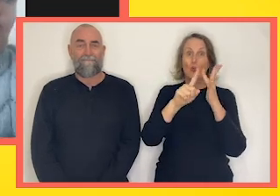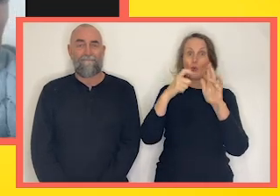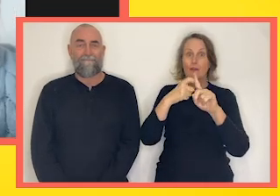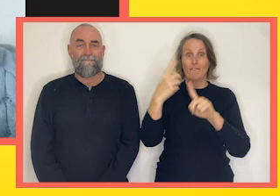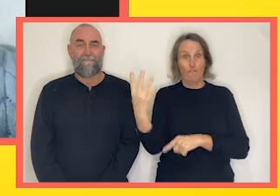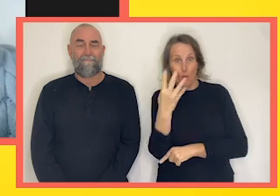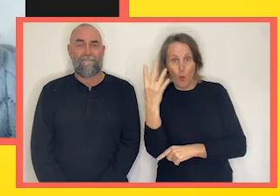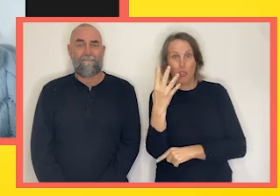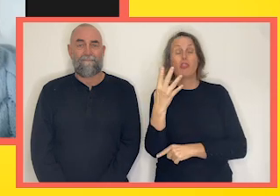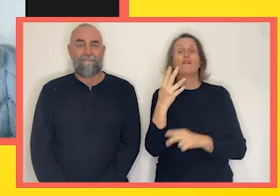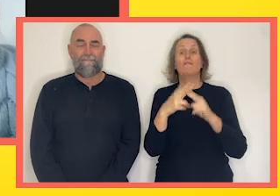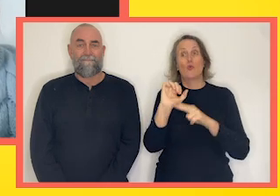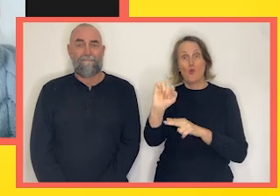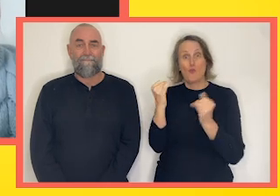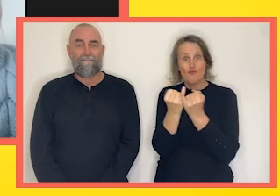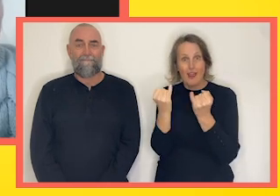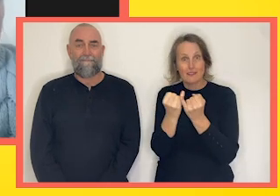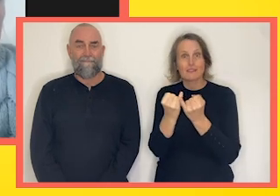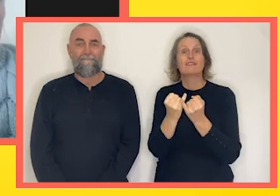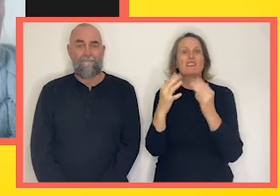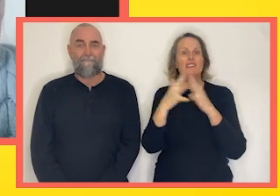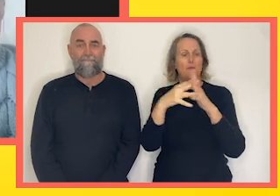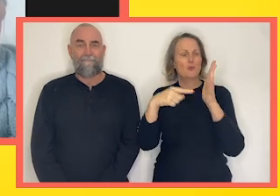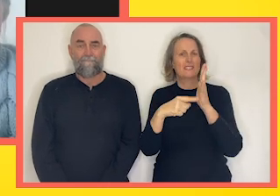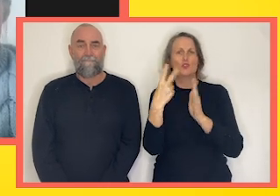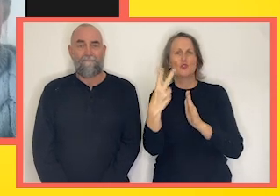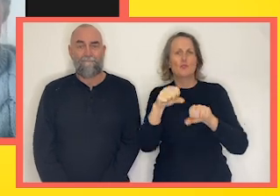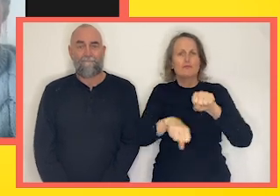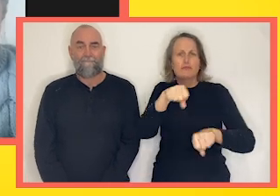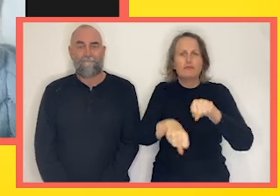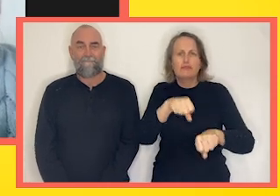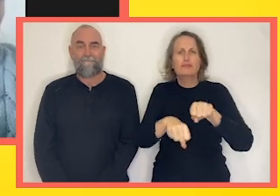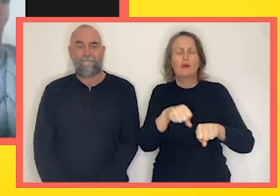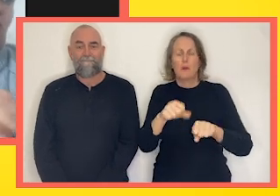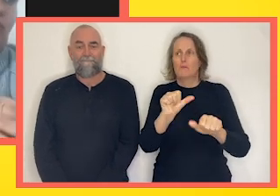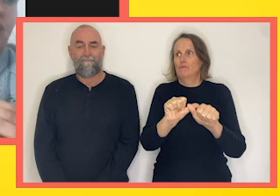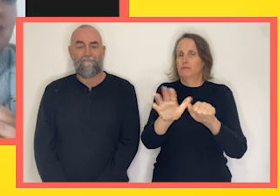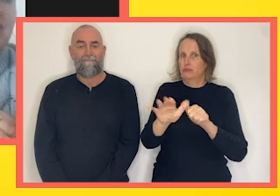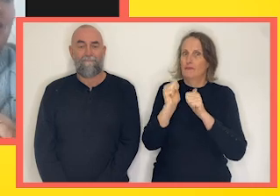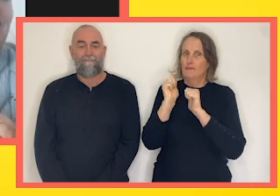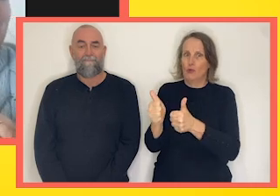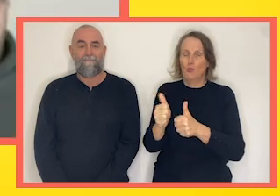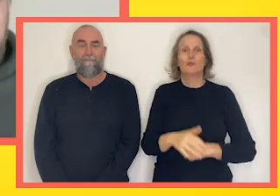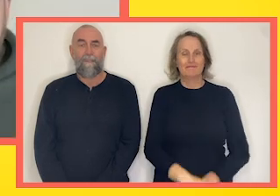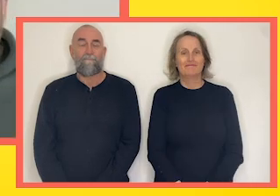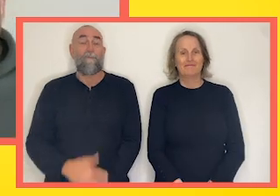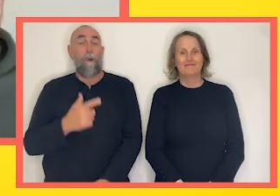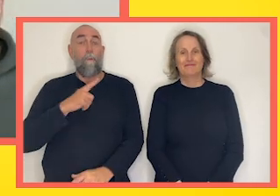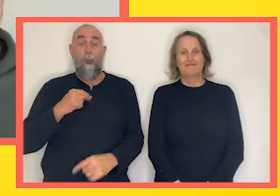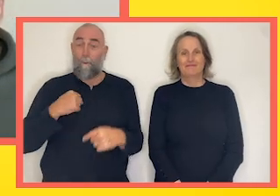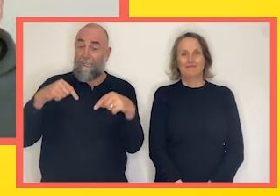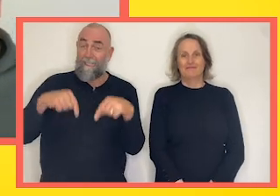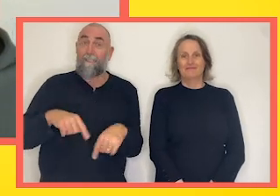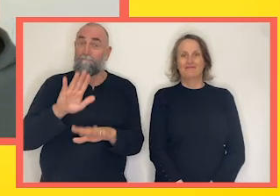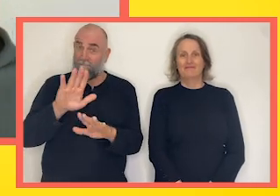4th in her category, the WT2 in the road race, which is brilliant. The reason that we're all here,